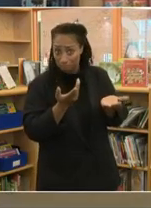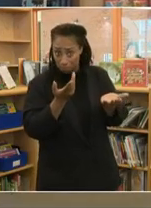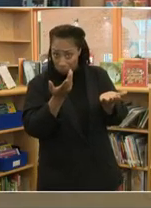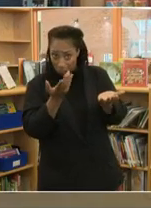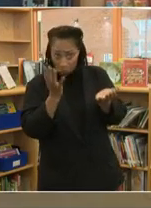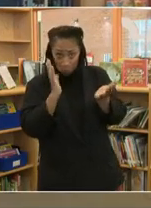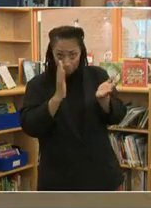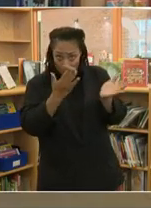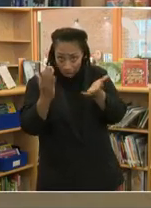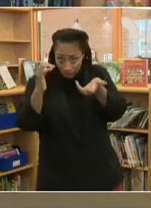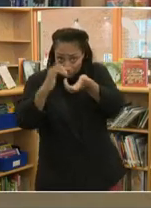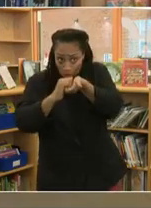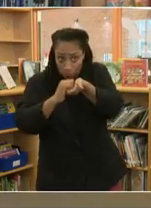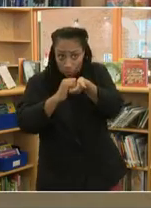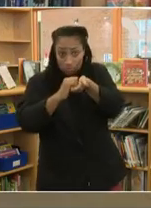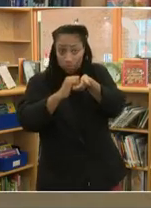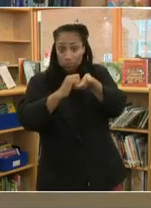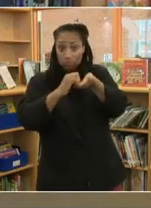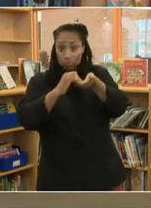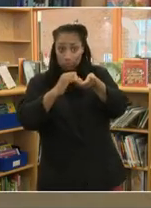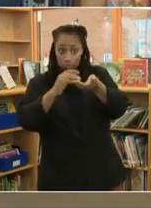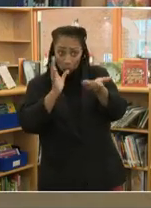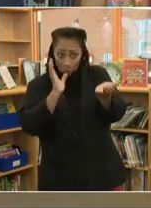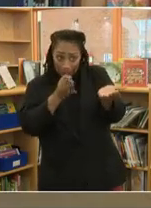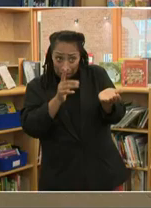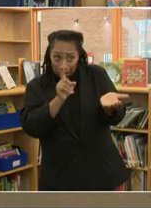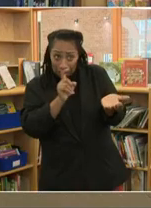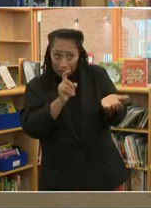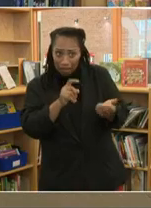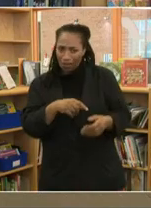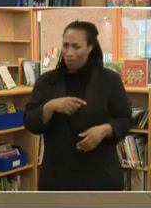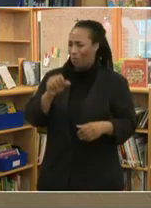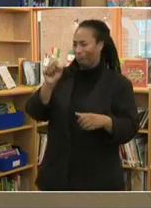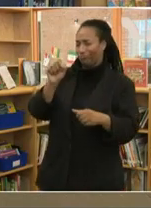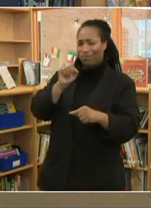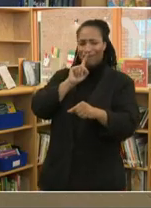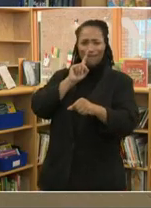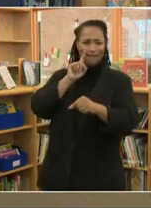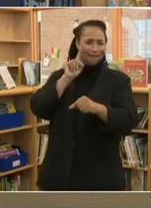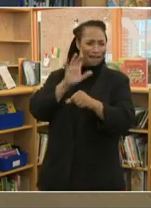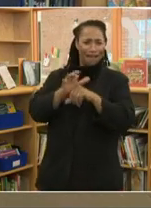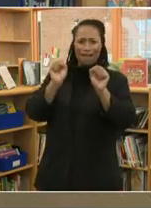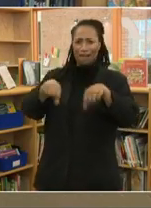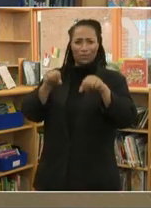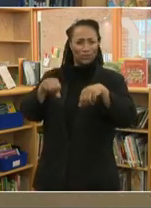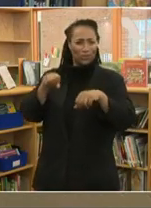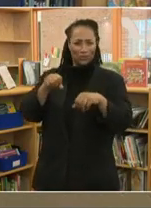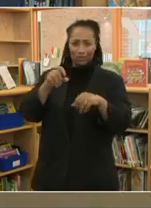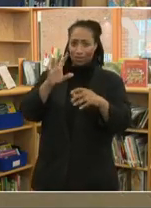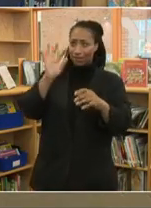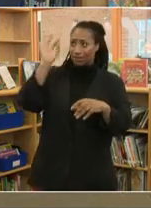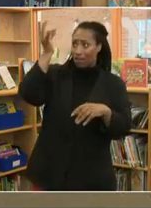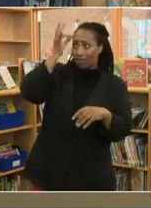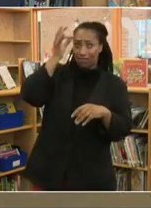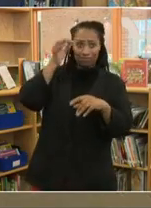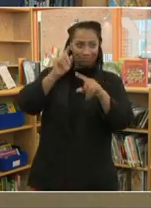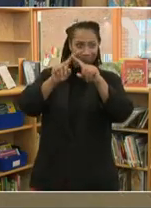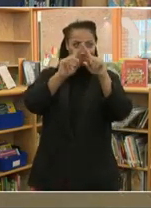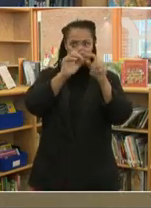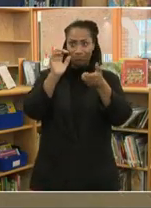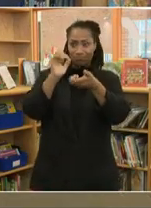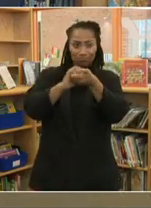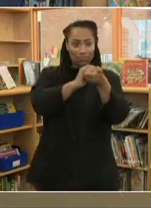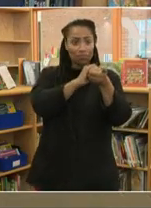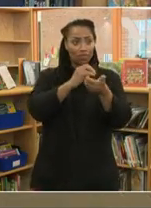with? Absolutely. So just to keep in mind, in addition to our 24-member commission, we also have a number of federal agencies who are also part of our commission. We anticipate that